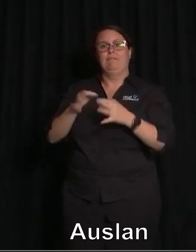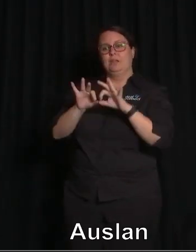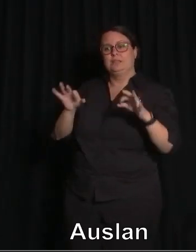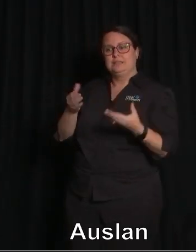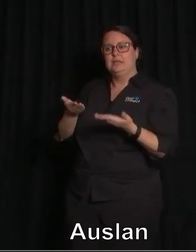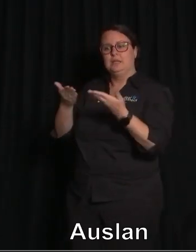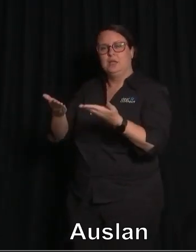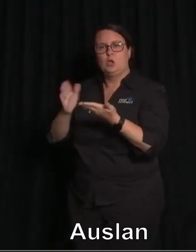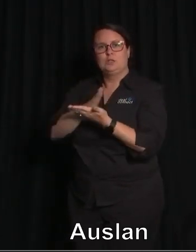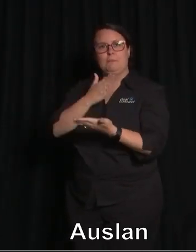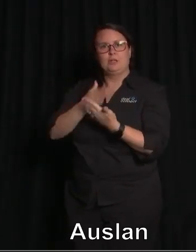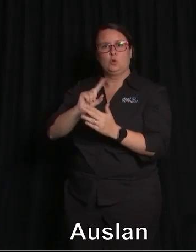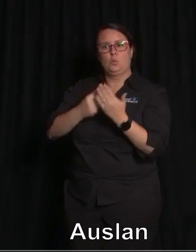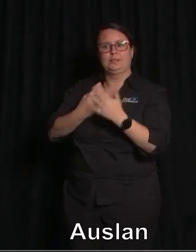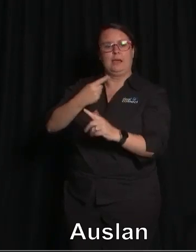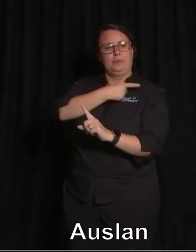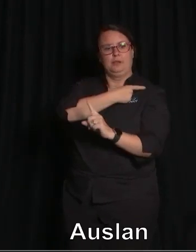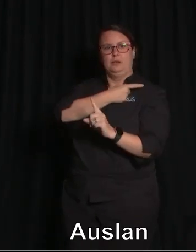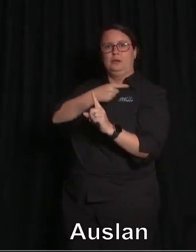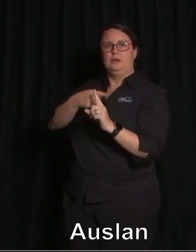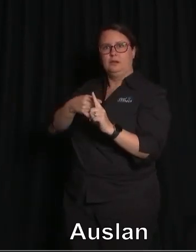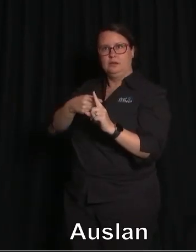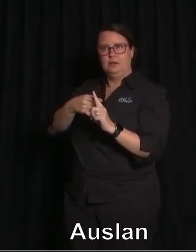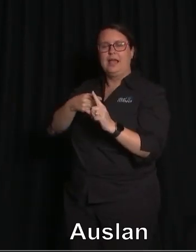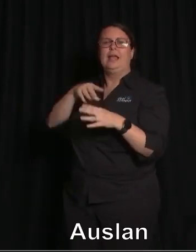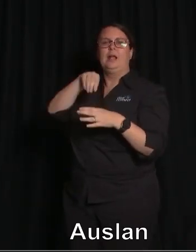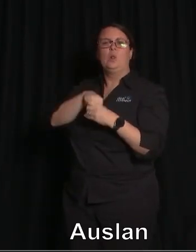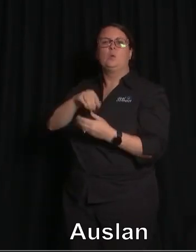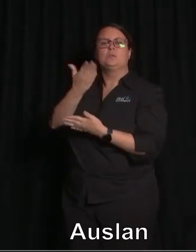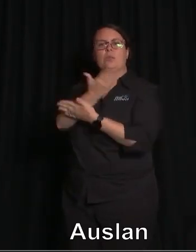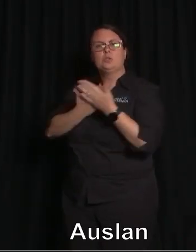that the journey that we travel is done with the story